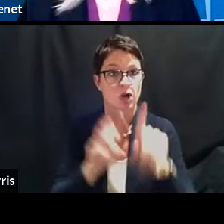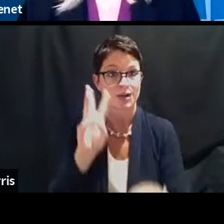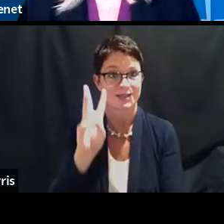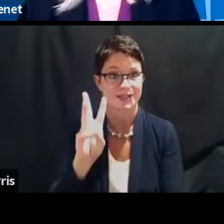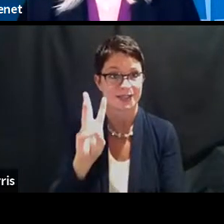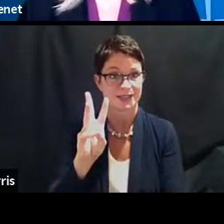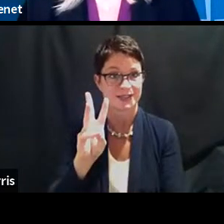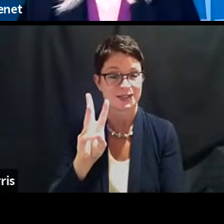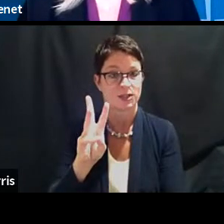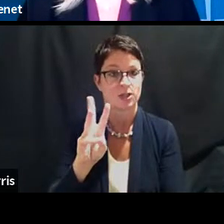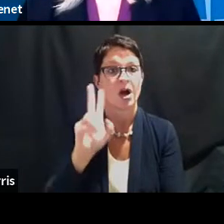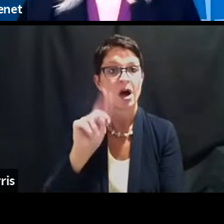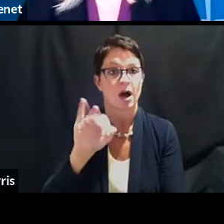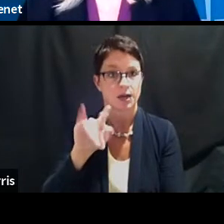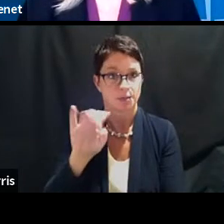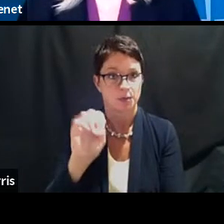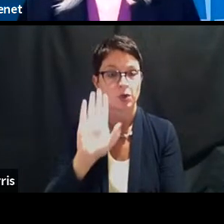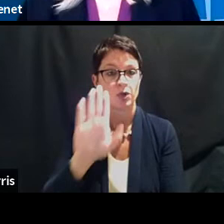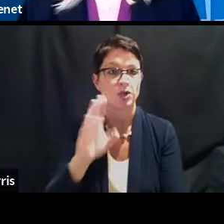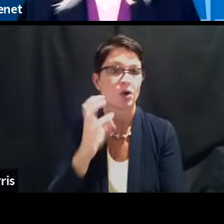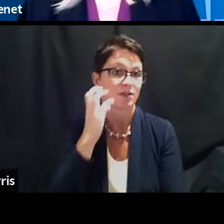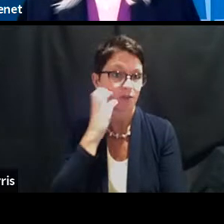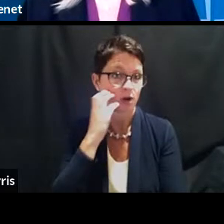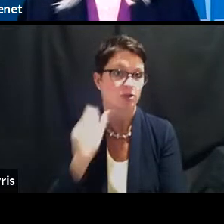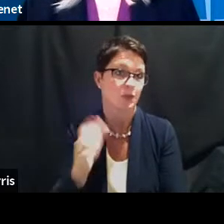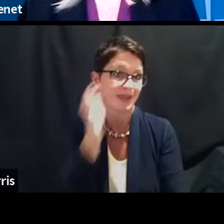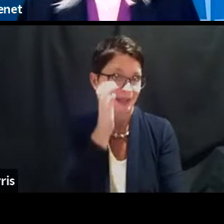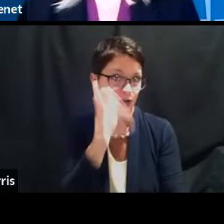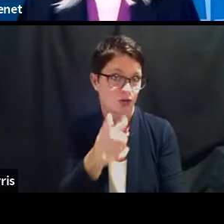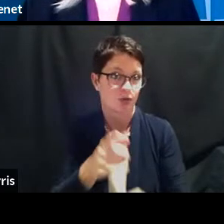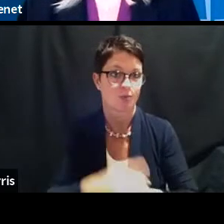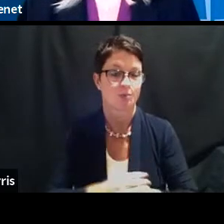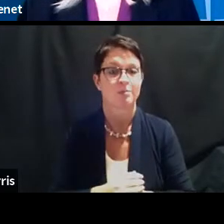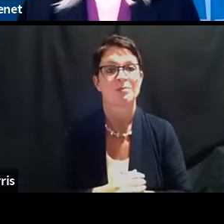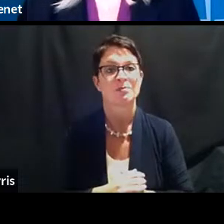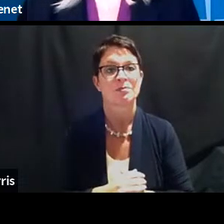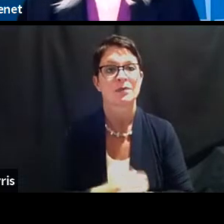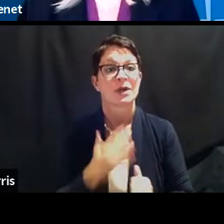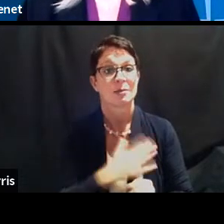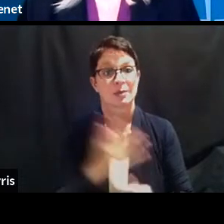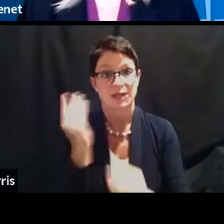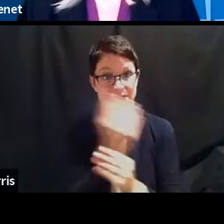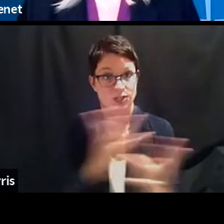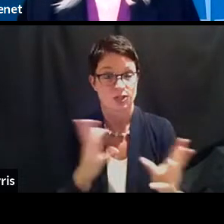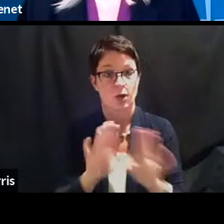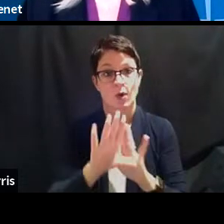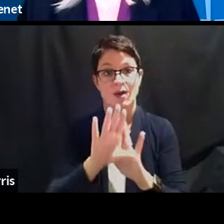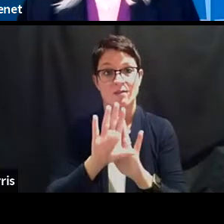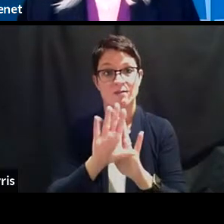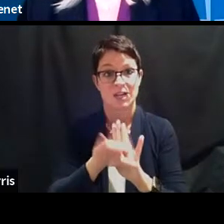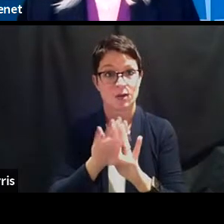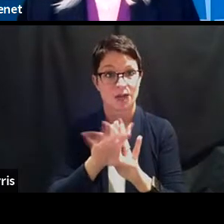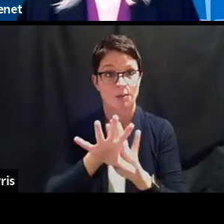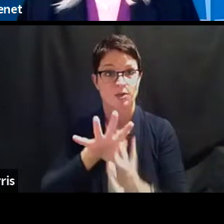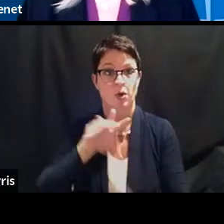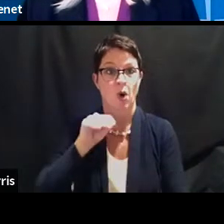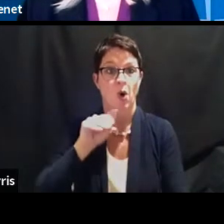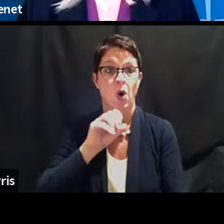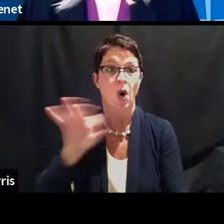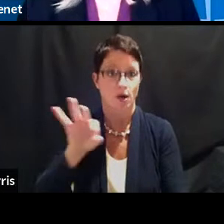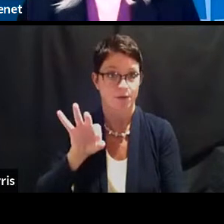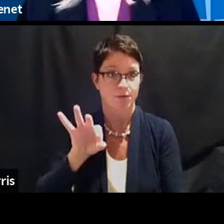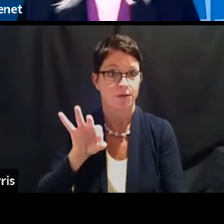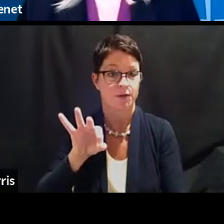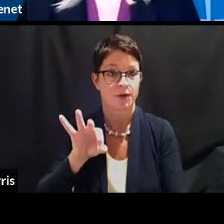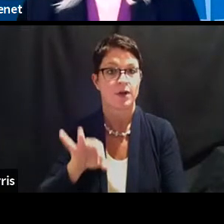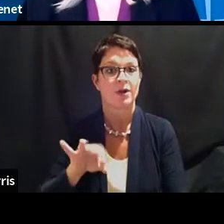*6 to unmute your line from your phone. Please note that video cameras have been disabled